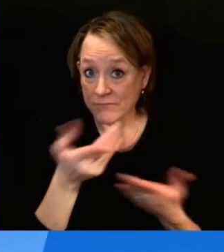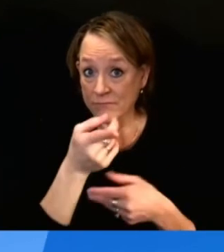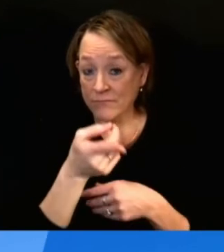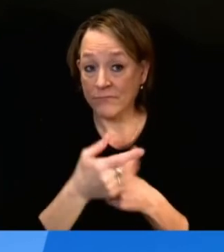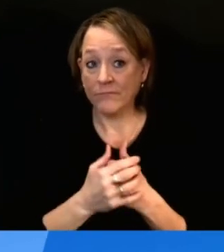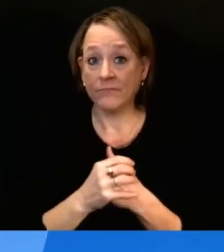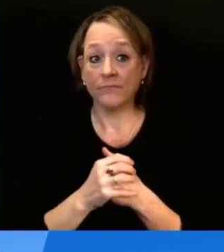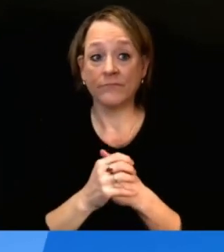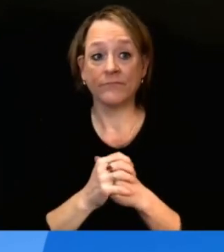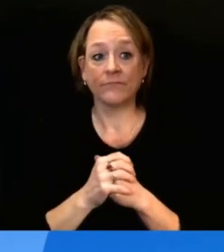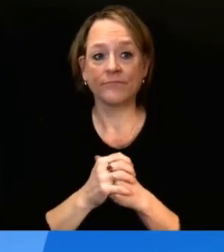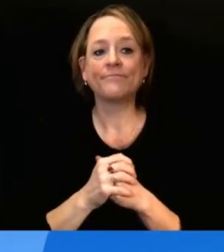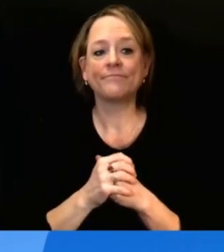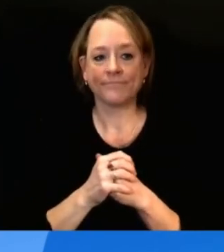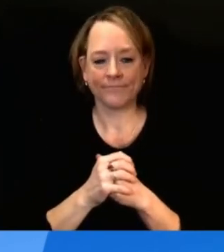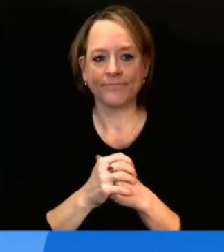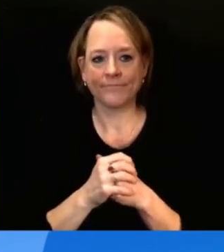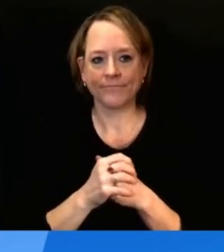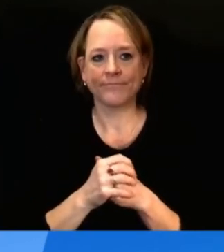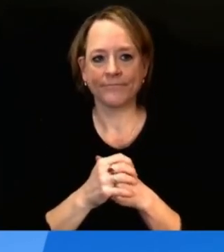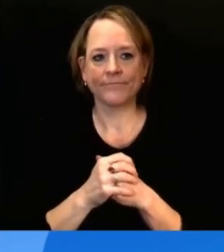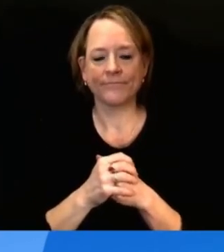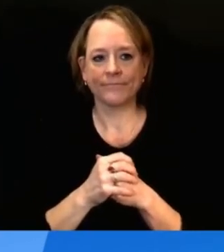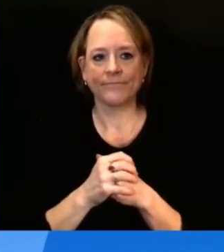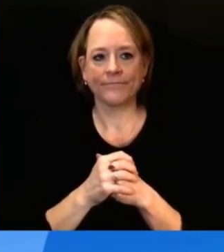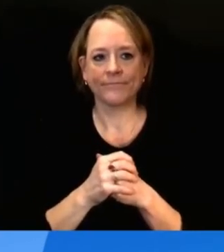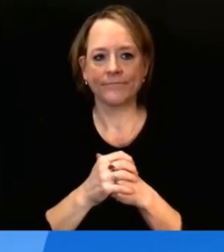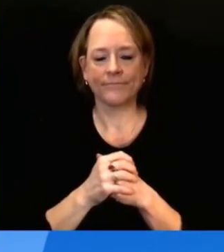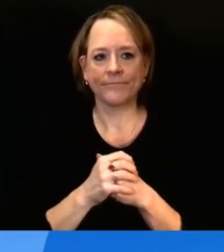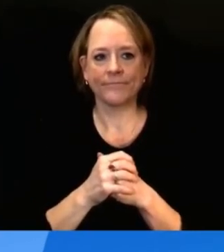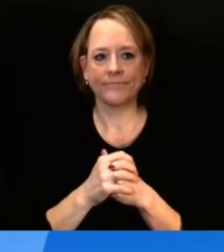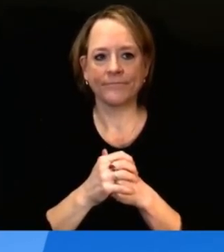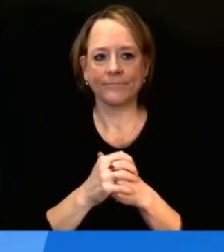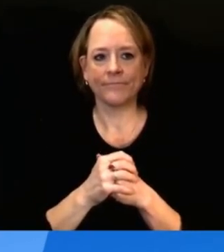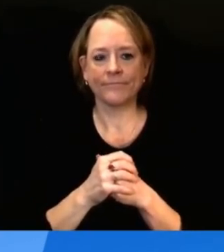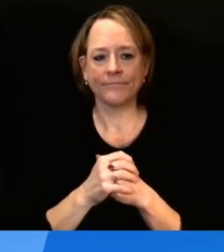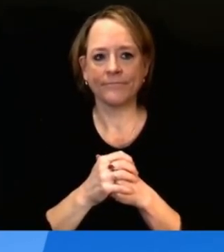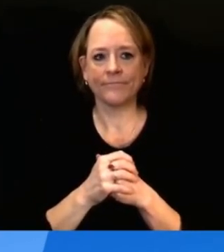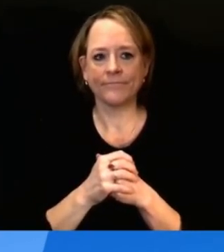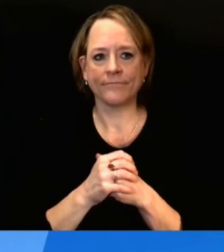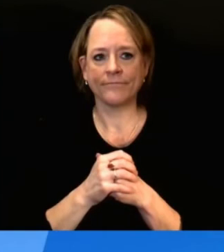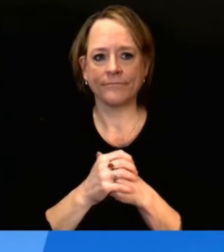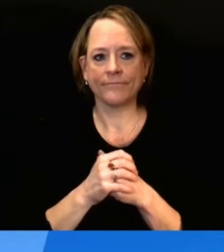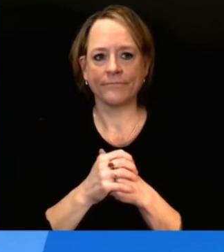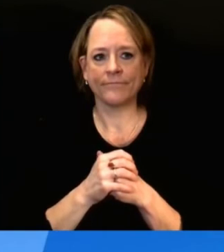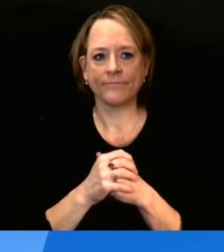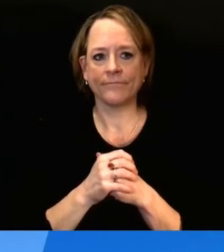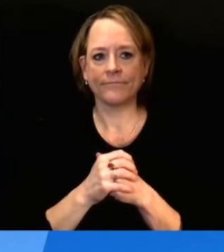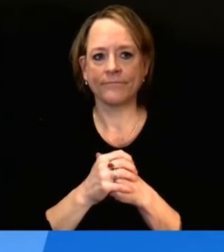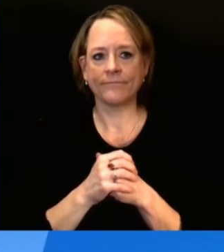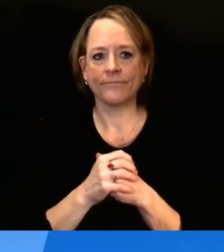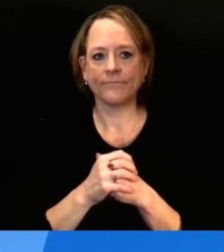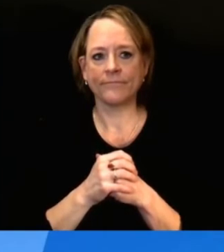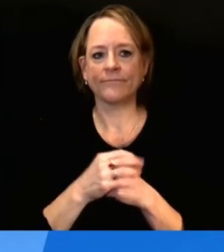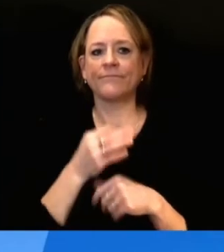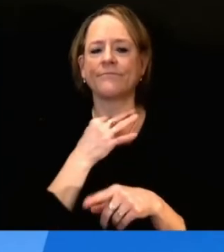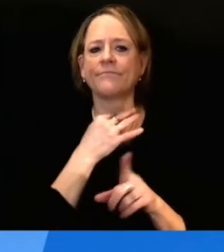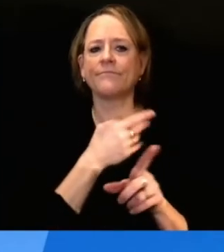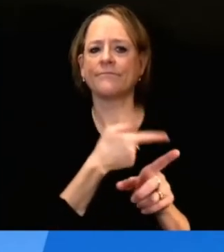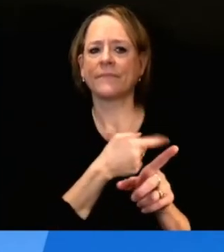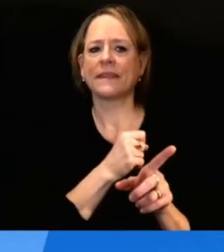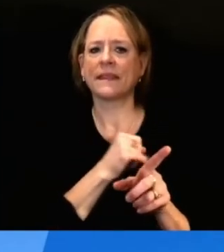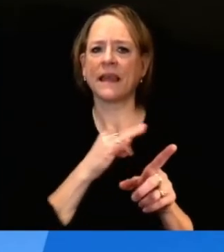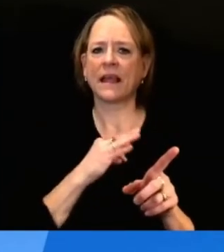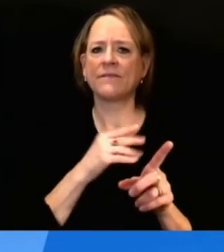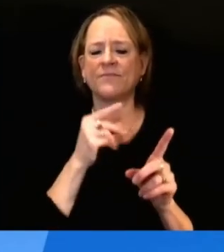Yeah, so my follow-up question is going to be in regards to the healthcare workers and specifically the strain that they've been really put under. I'm